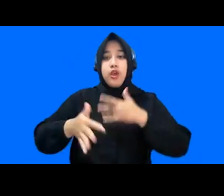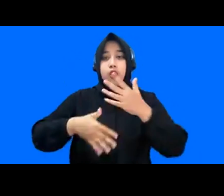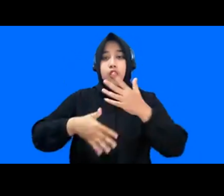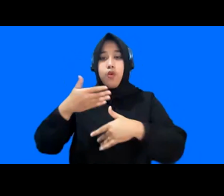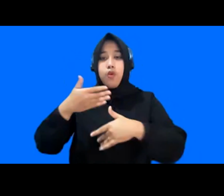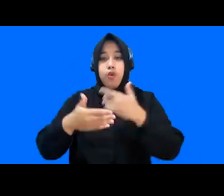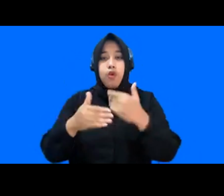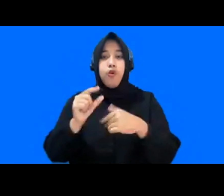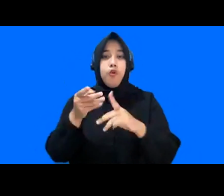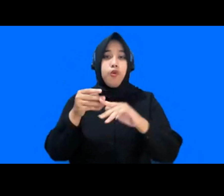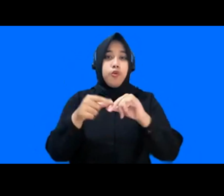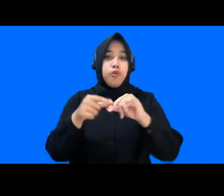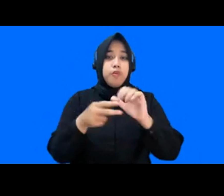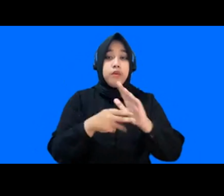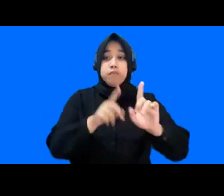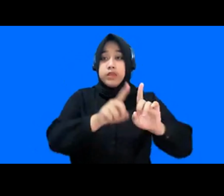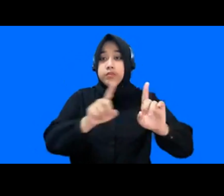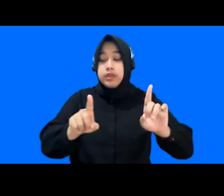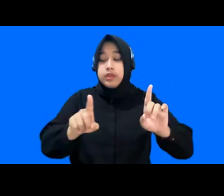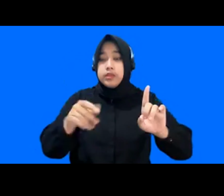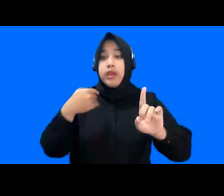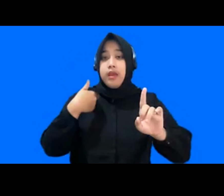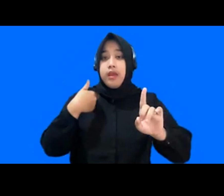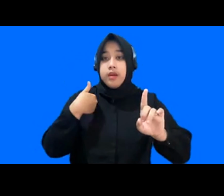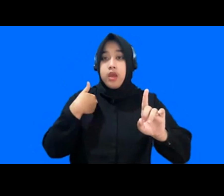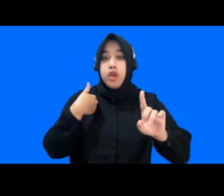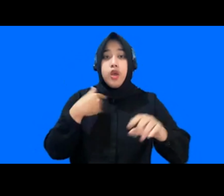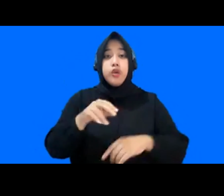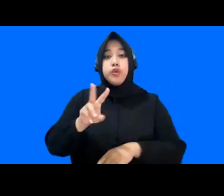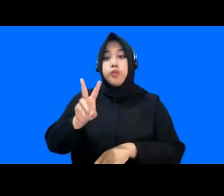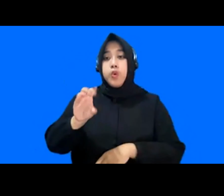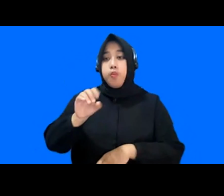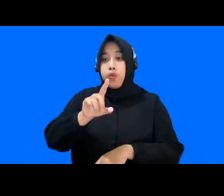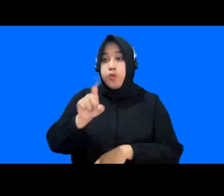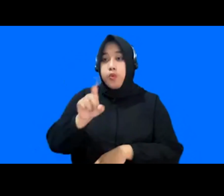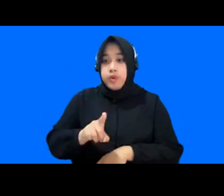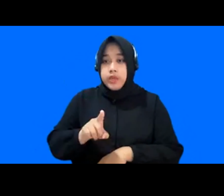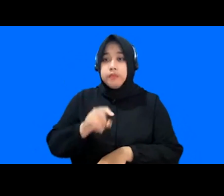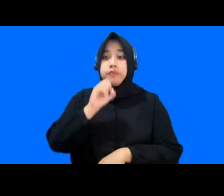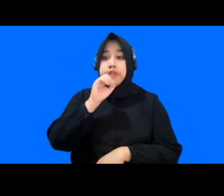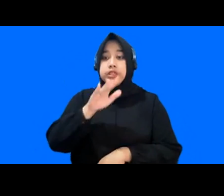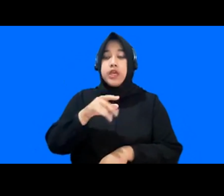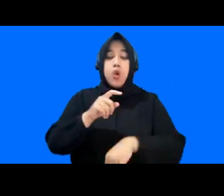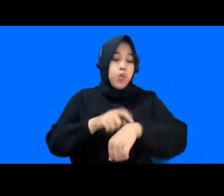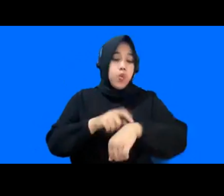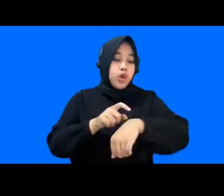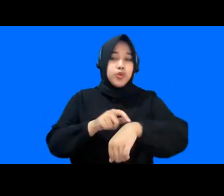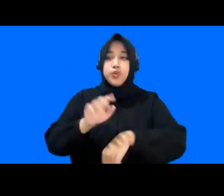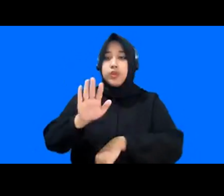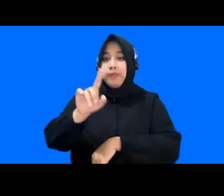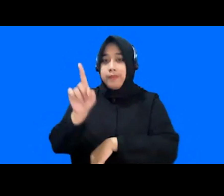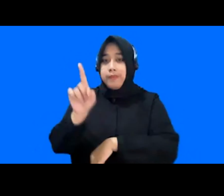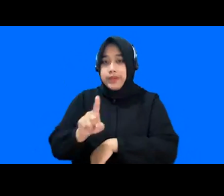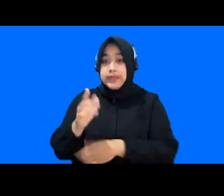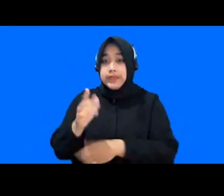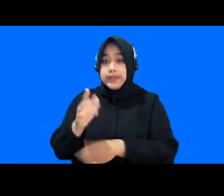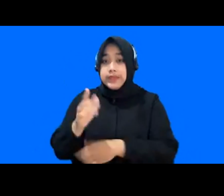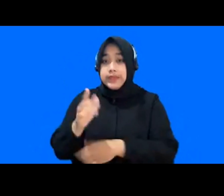session. They'll only be speaking for 5 minutes of those 20 minutes. And the remaining 15 minutes will be a